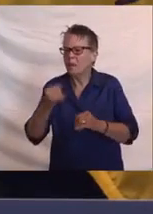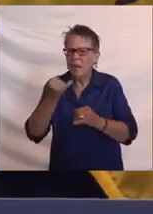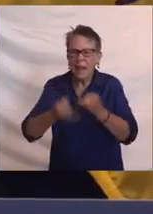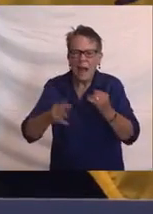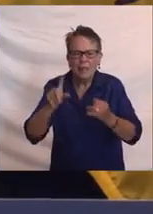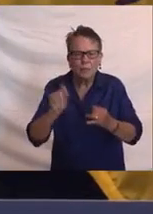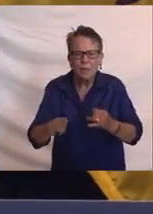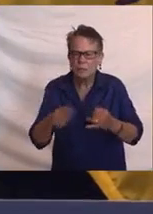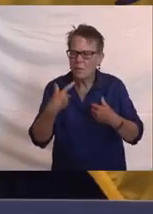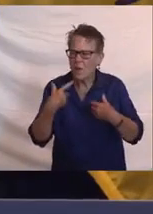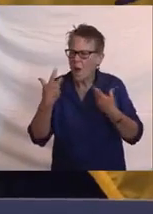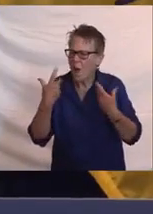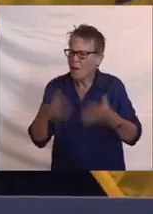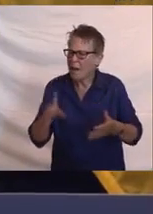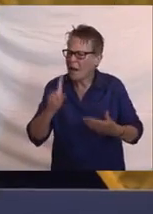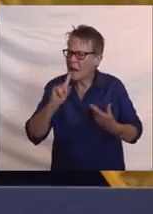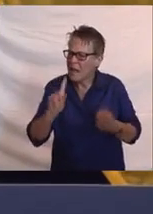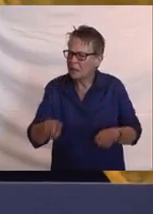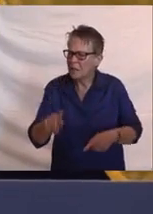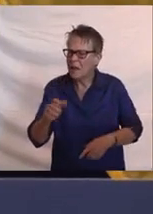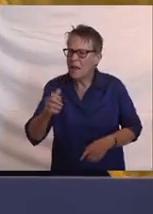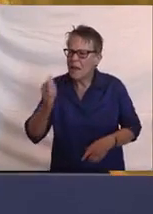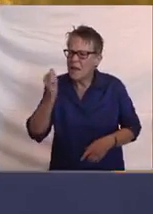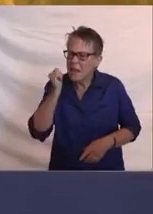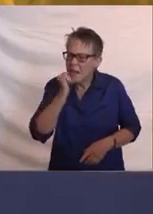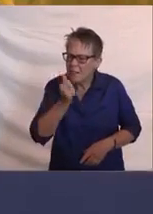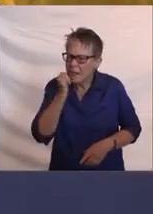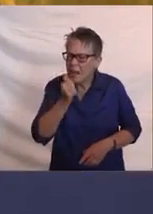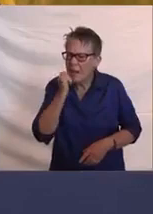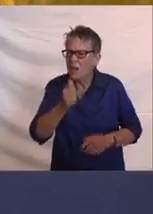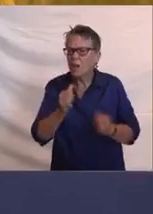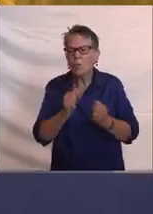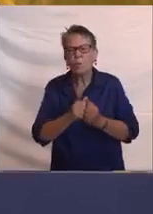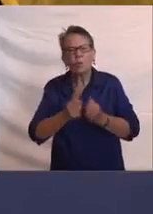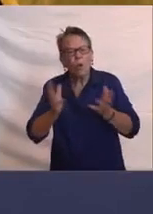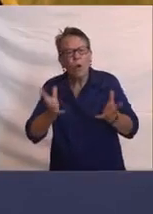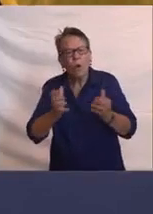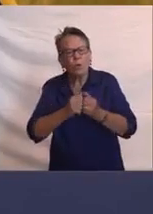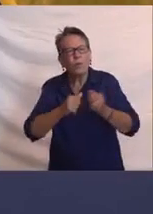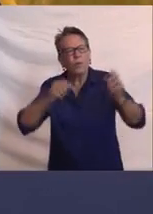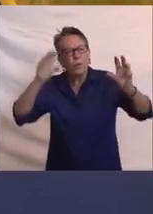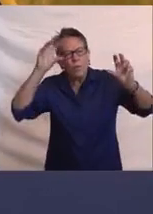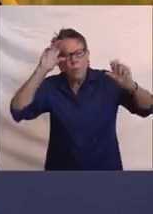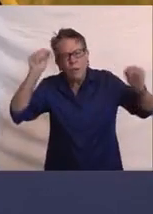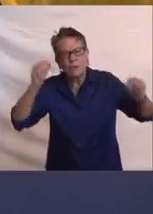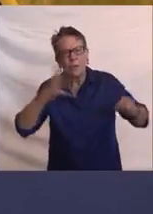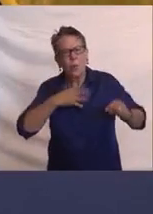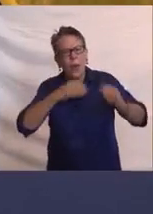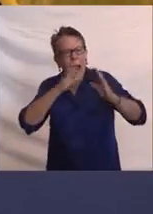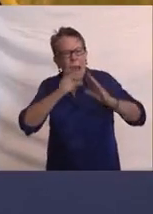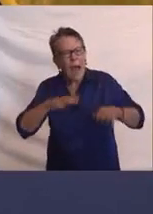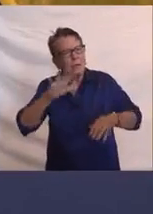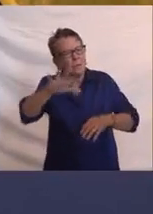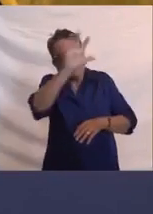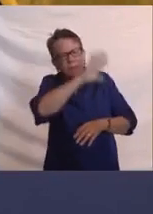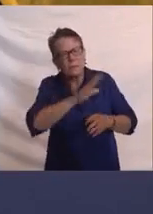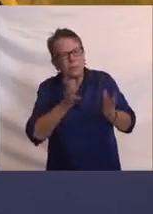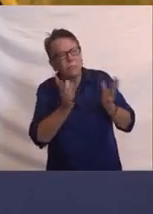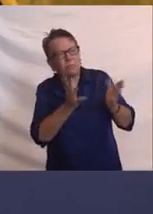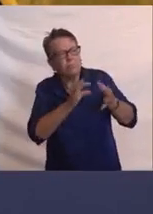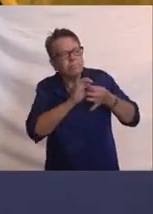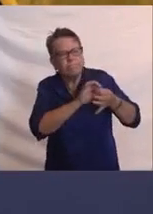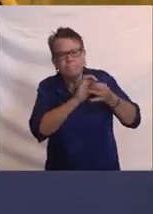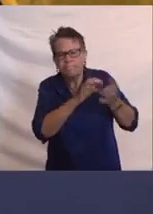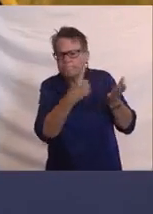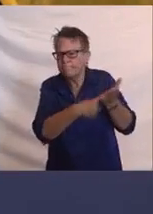Biden administration in one form or another, period, and specifically of late as it relates to Afghan refugees, and the number